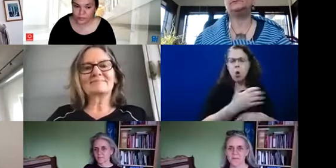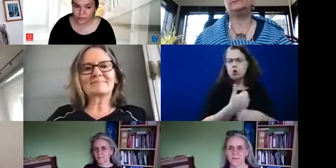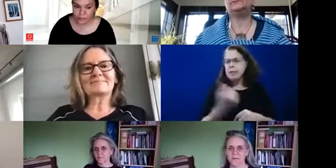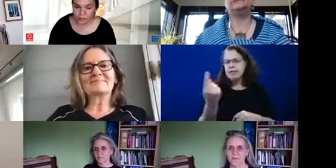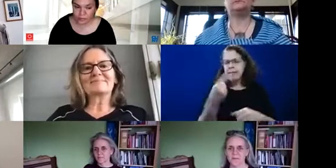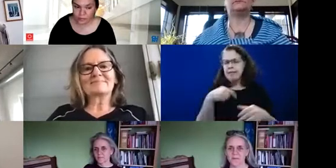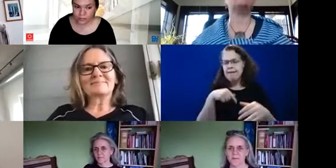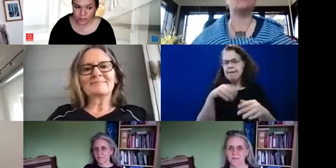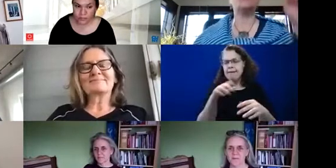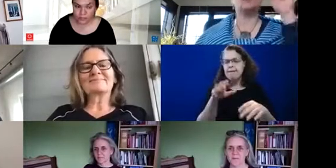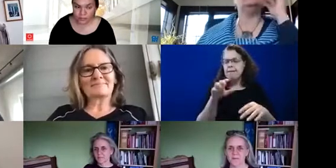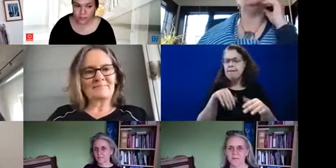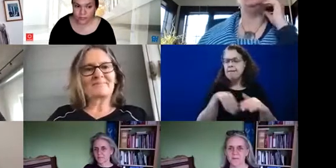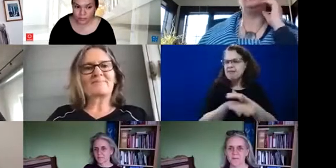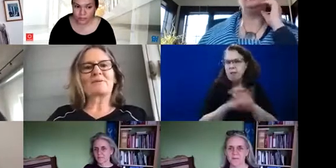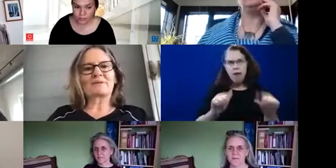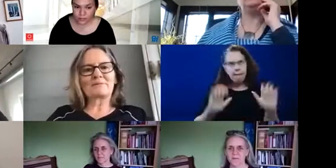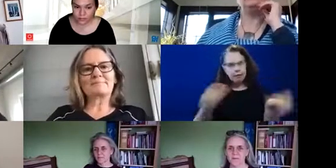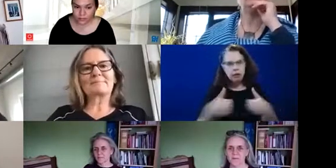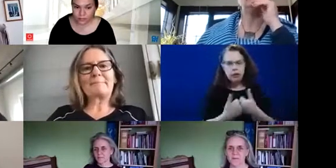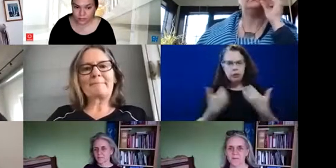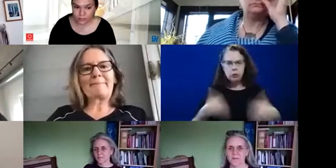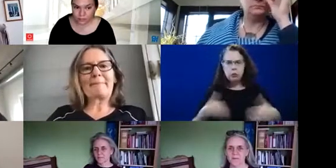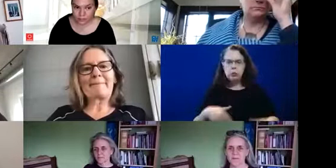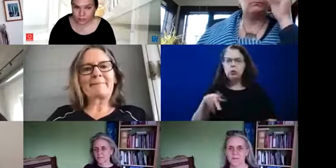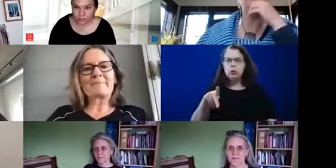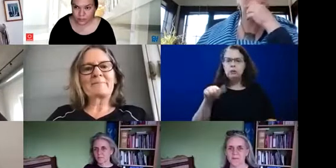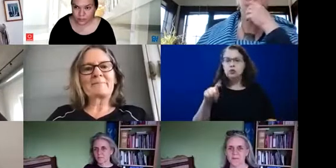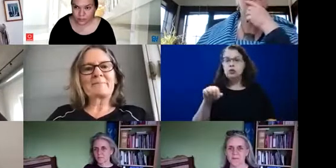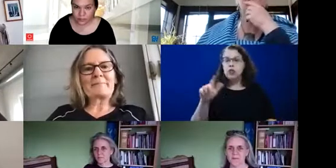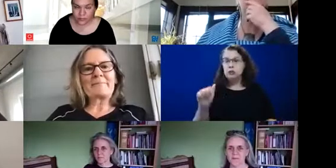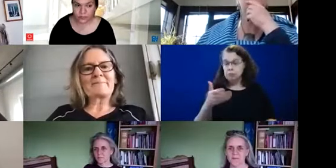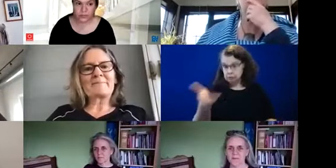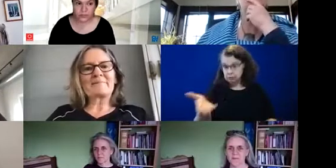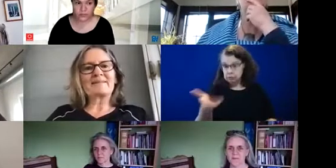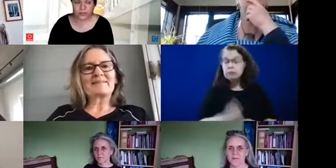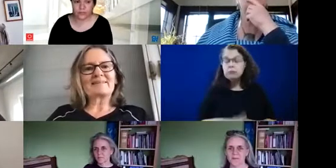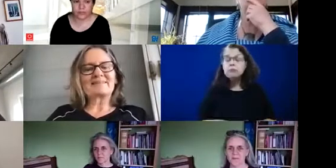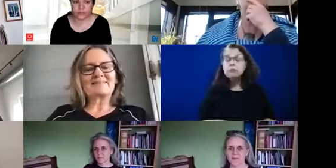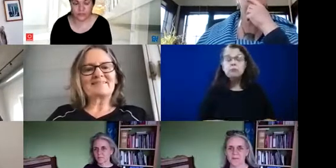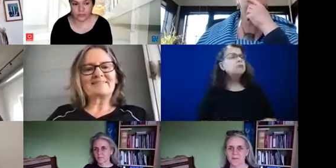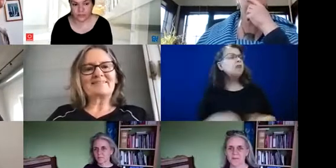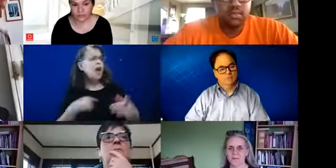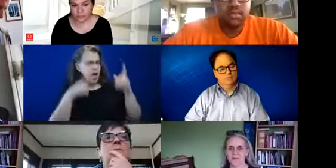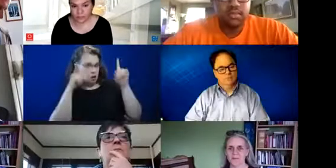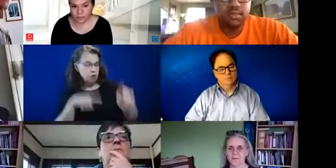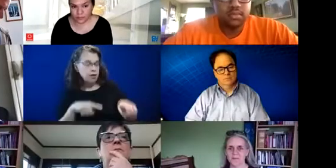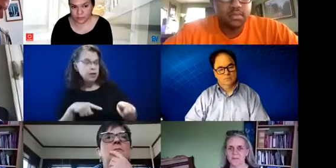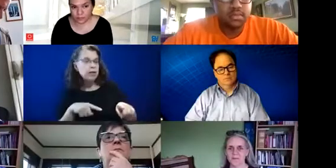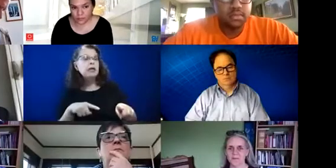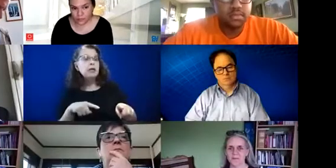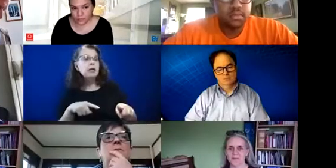be challenging at times. All right, Patricia? I agree with what was said